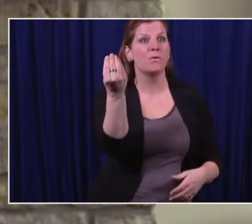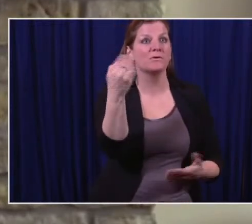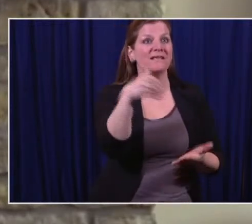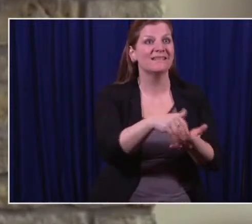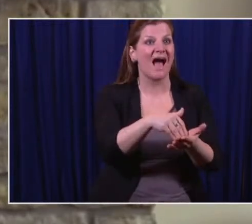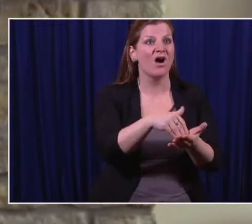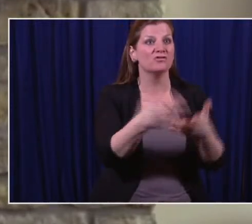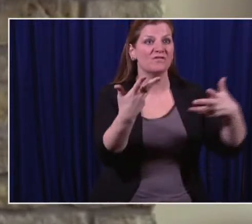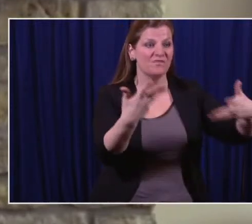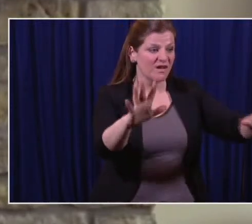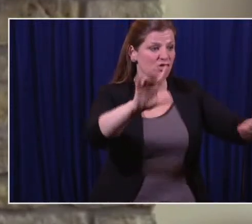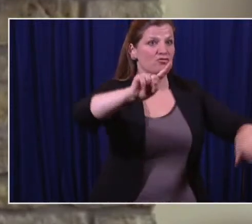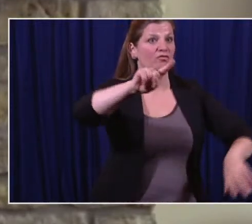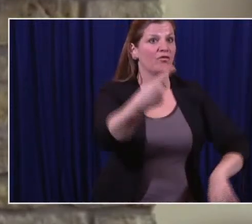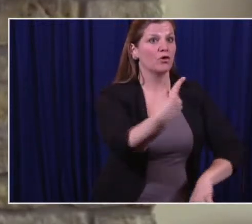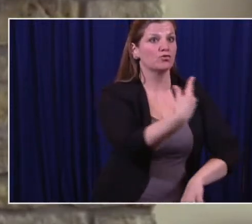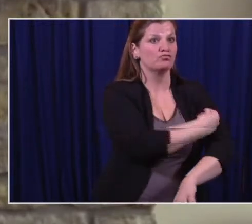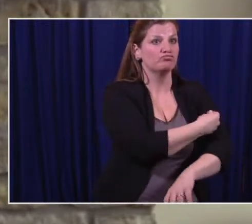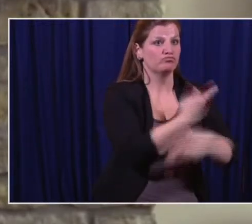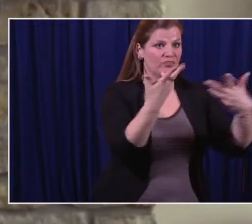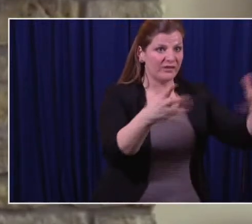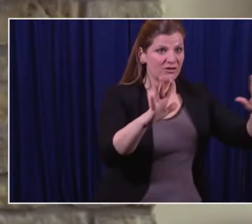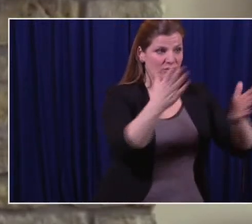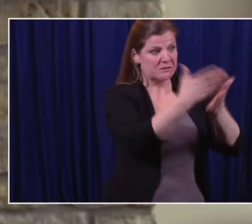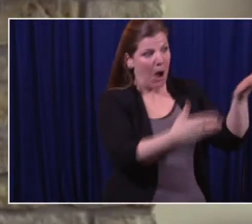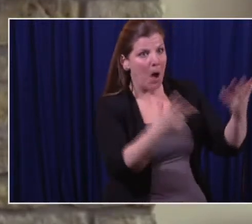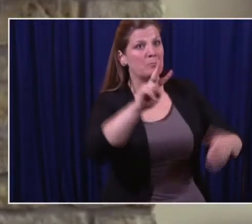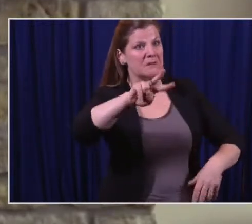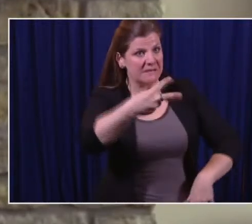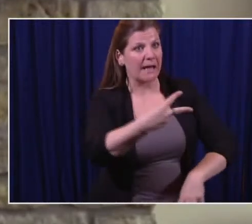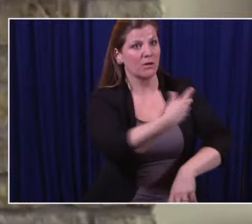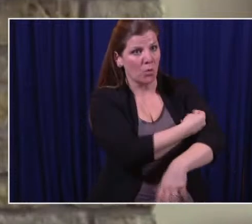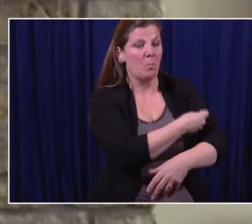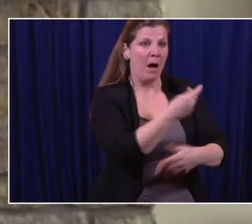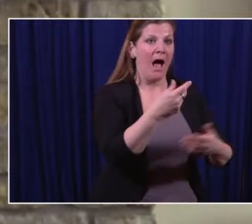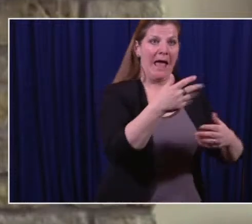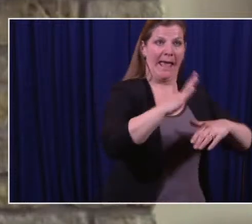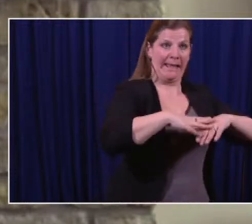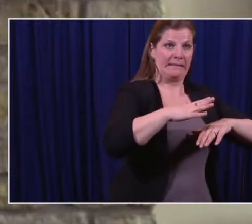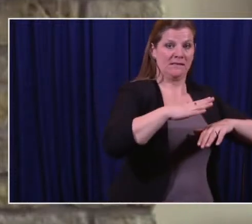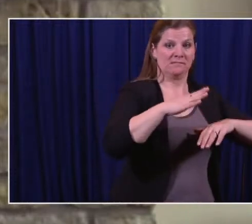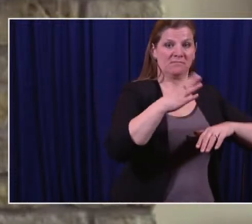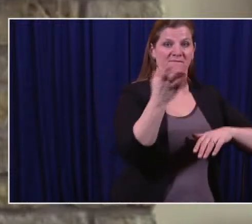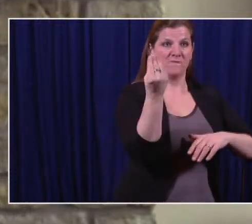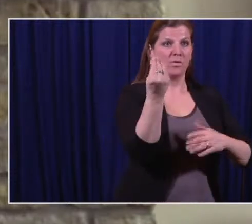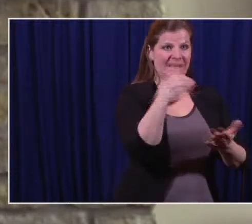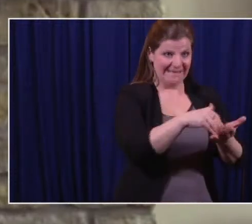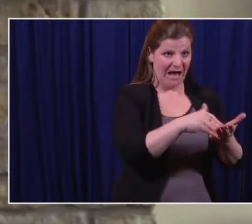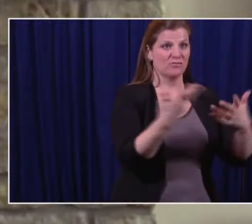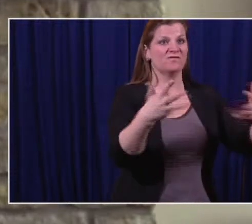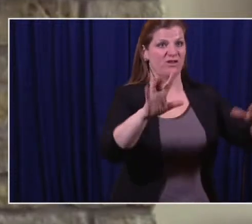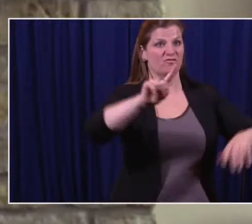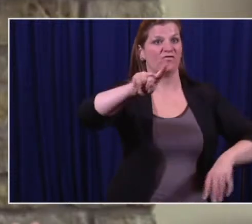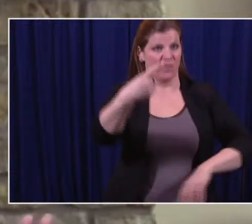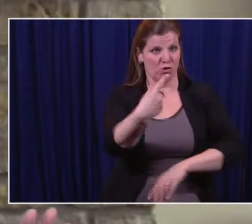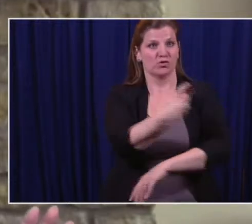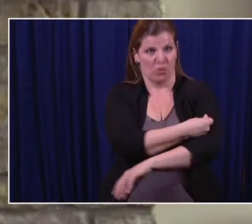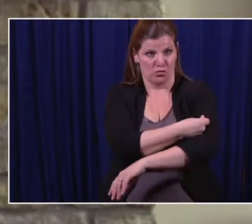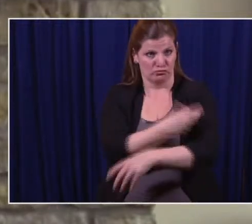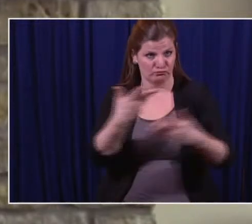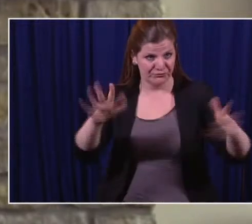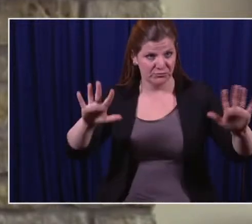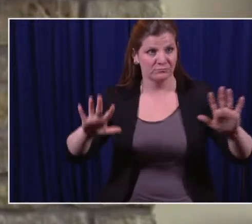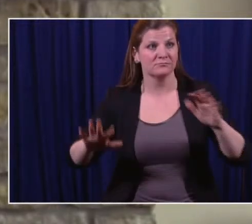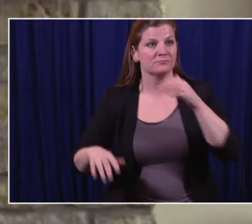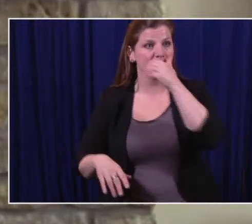first dose, at least their first dose of the vaccine. So this is a group of individuals with the